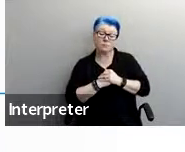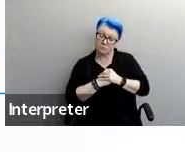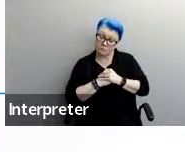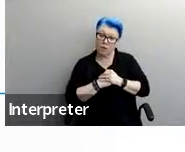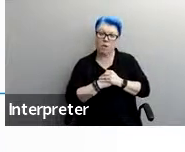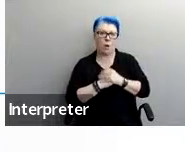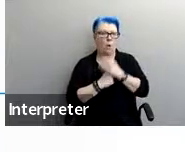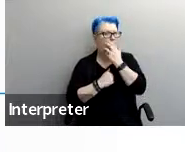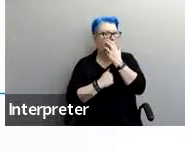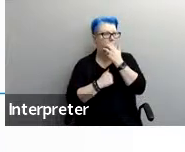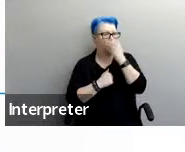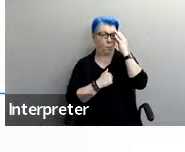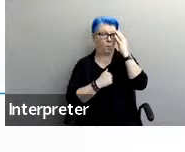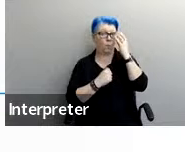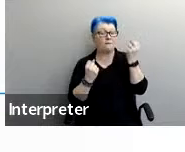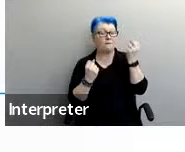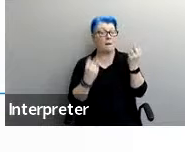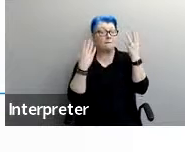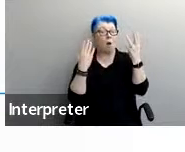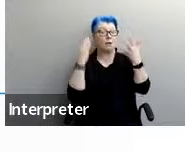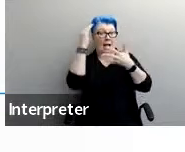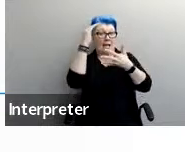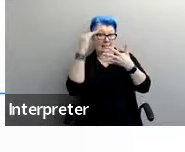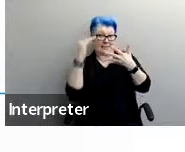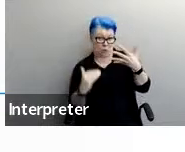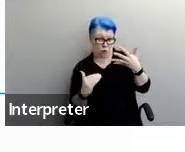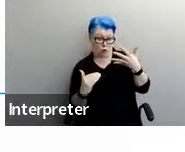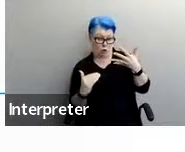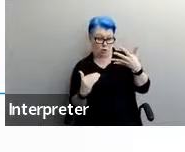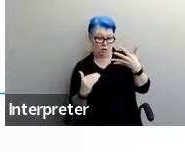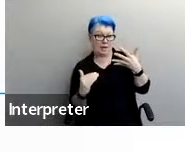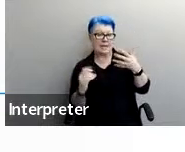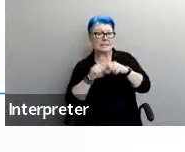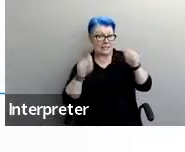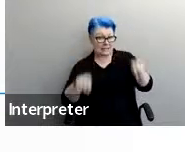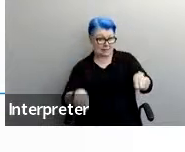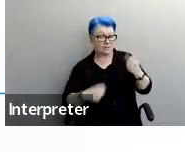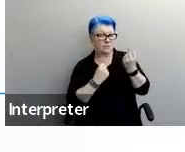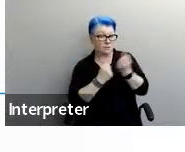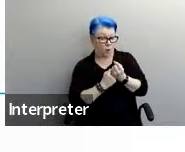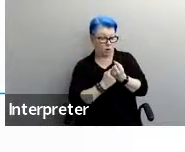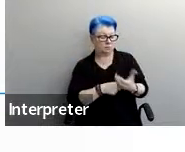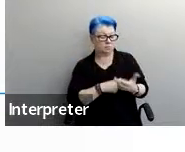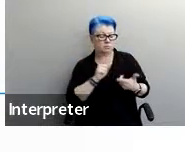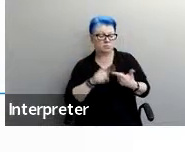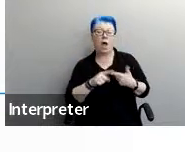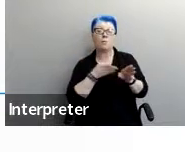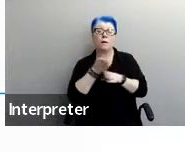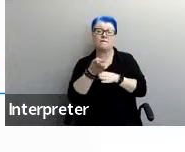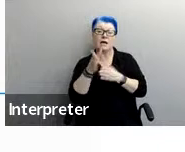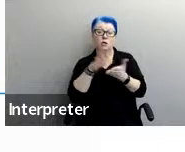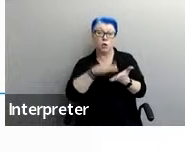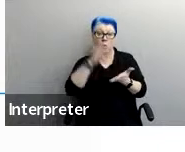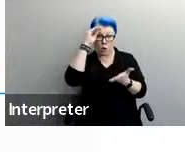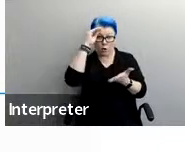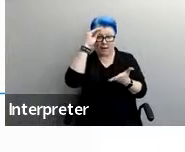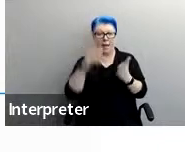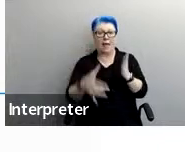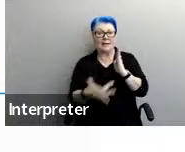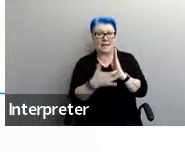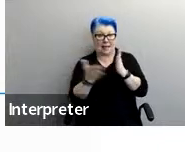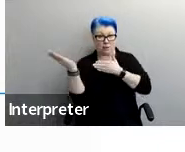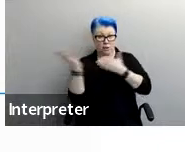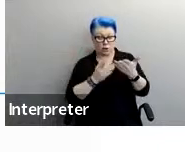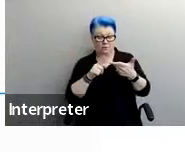this evening are multi-tiered systems of support, which I talked to you about just a little bit earlier, professional learning, technology